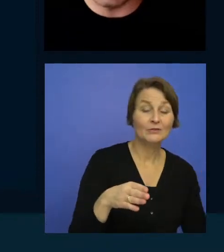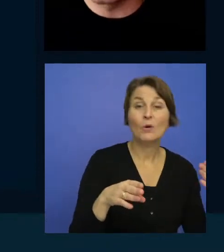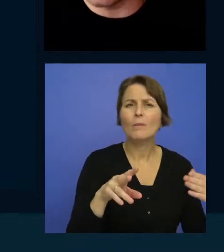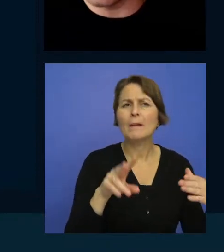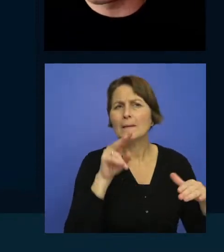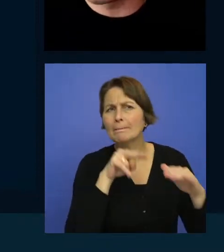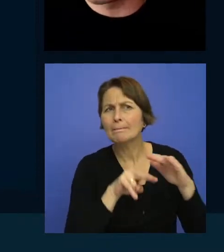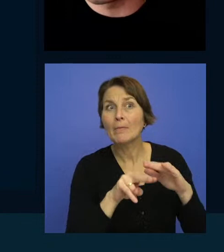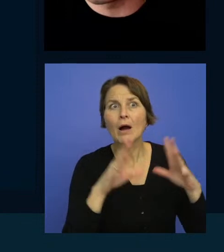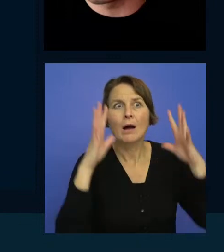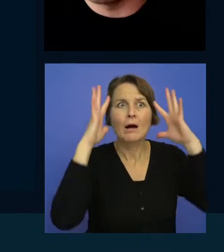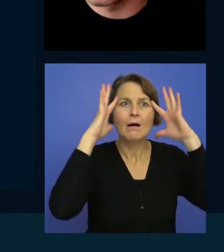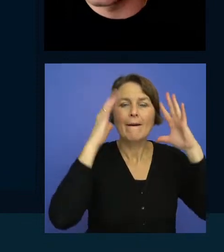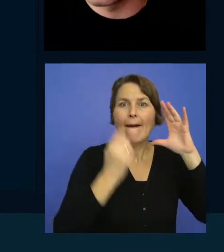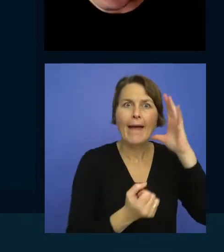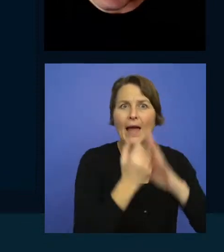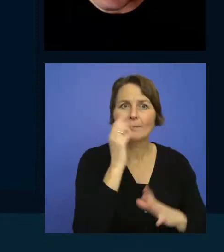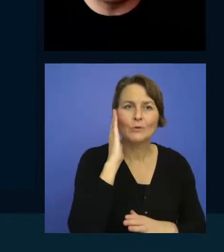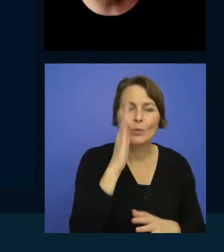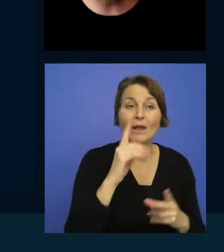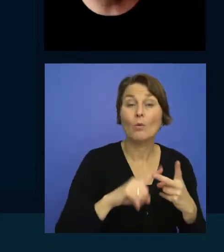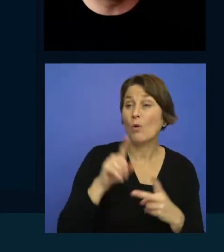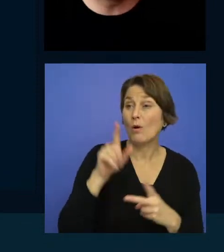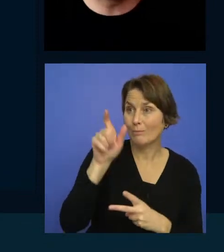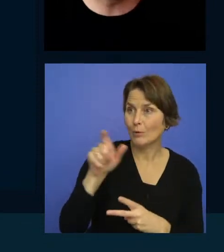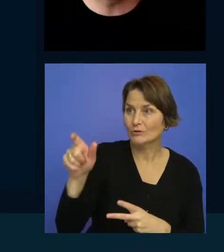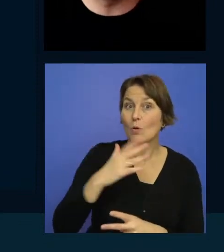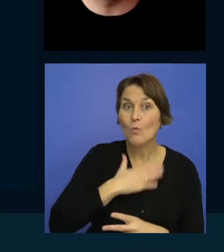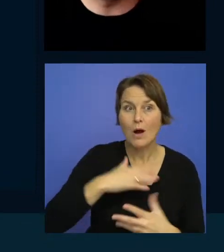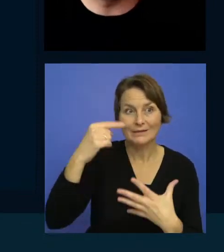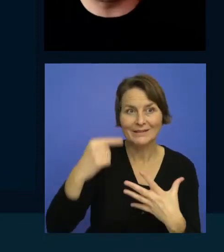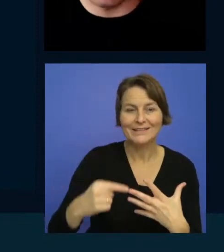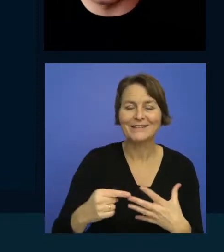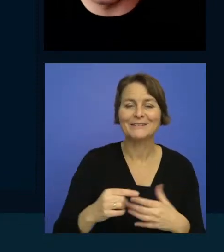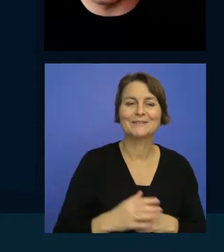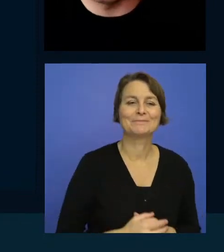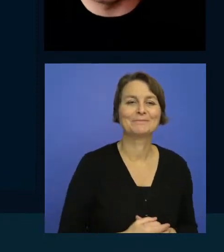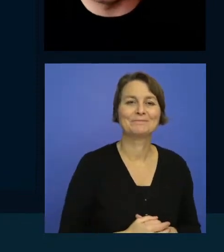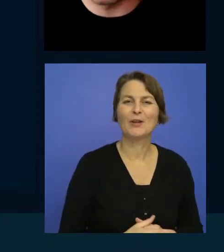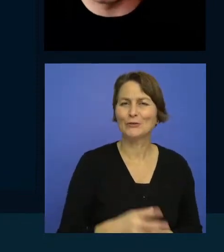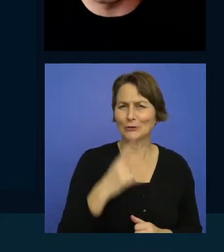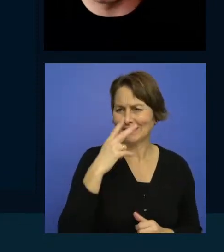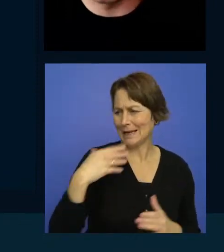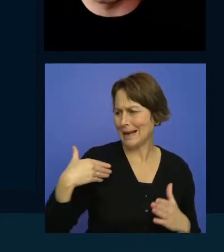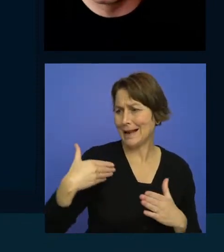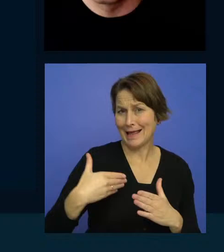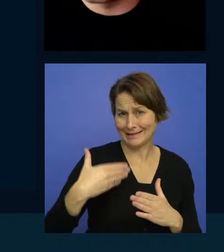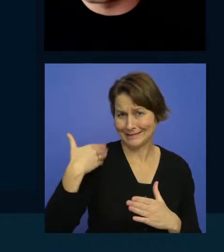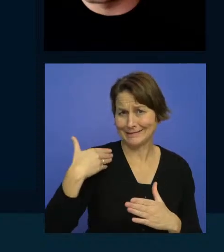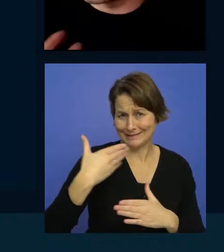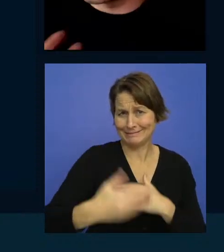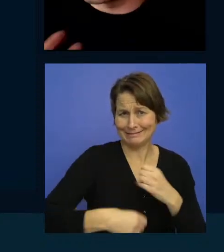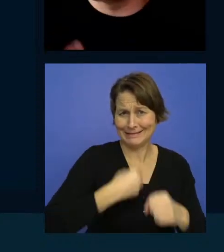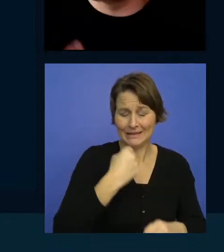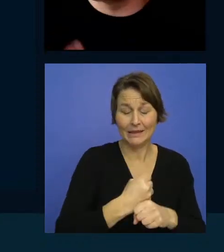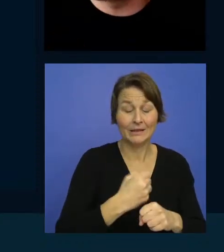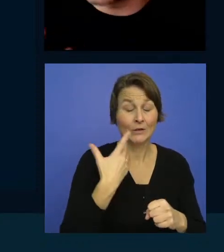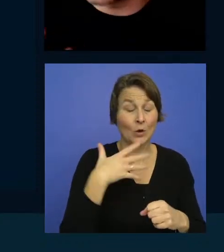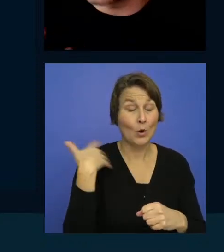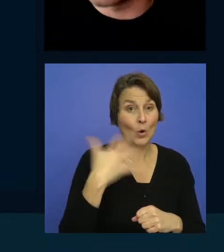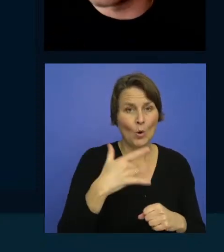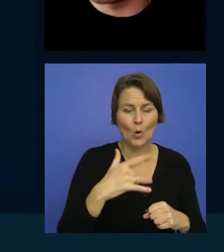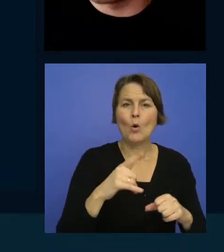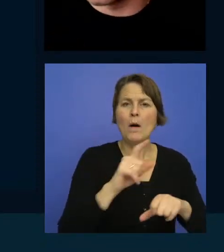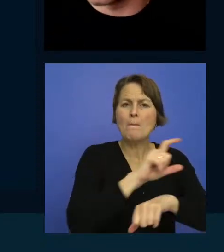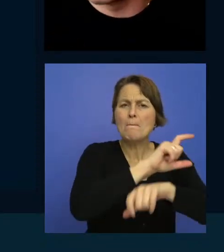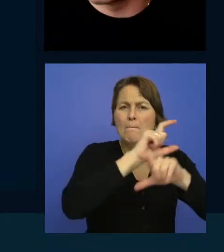catastrophic events. And over the past few years, we've seen an incredible transformation of industries as they're harnessing the power of